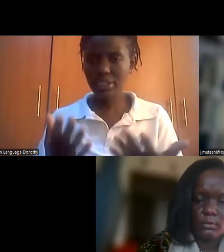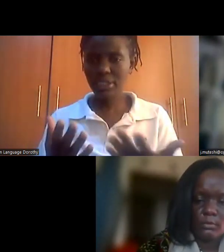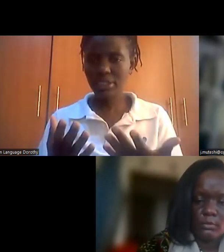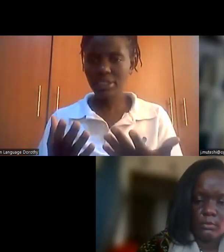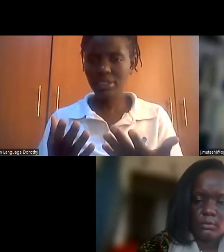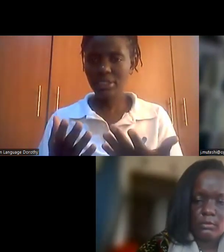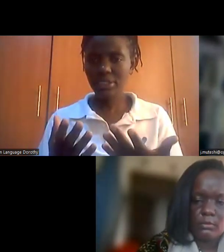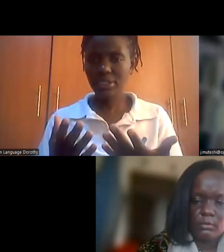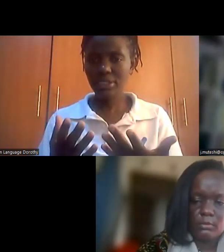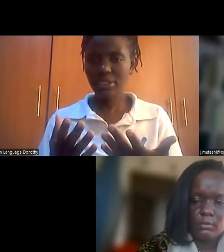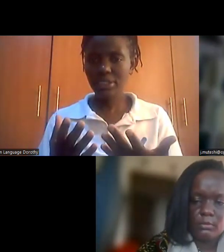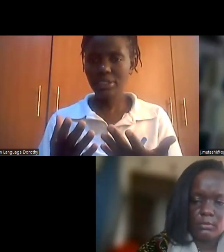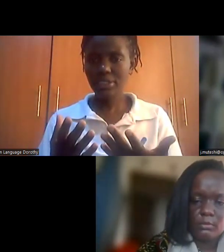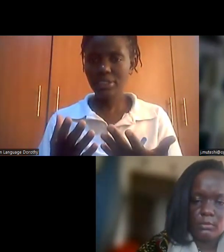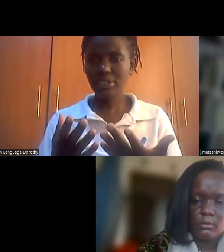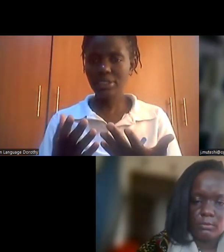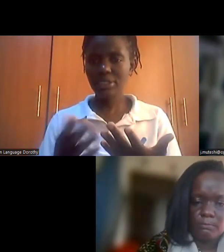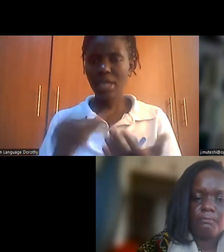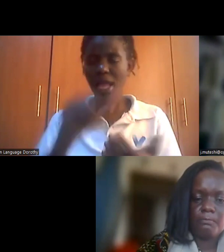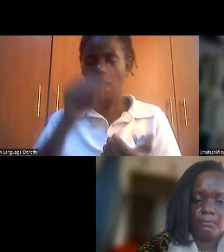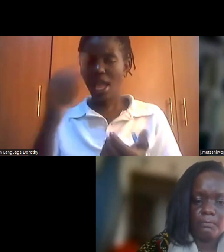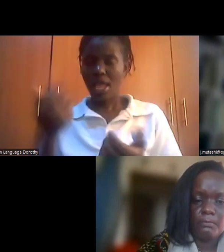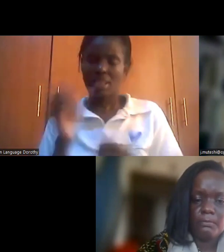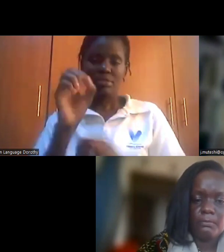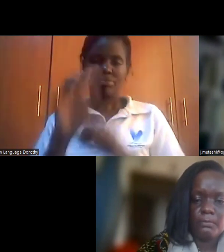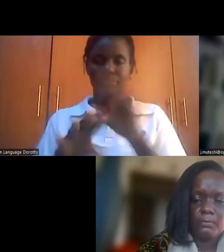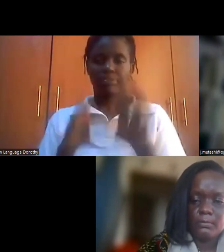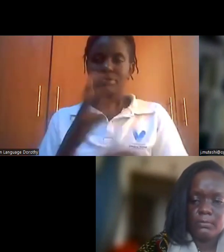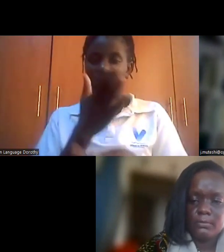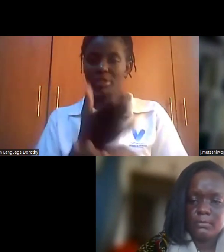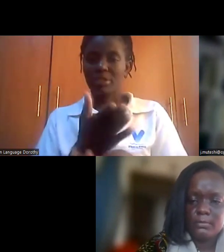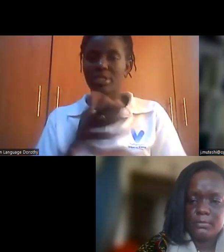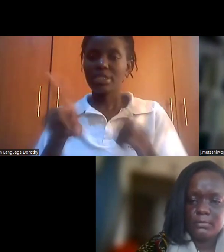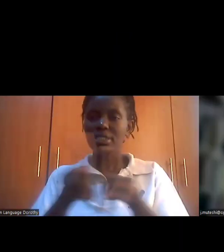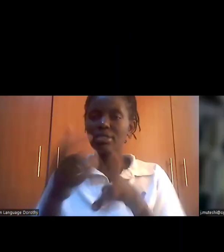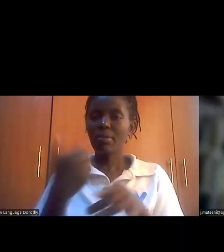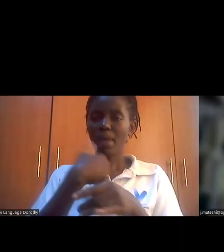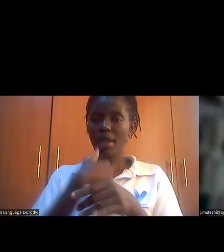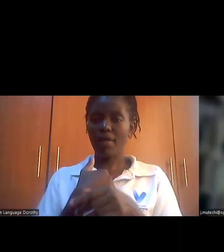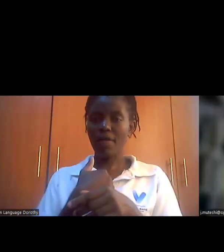Frida's presentation. And then we also have